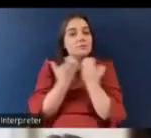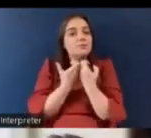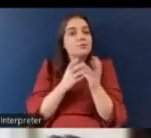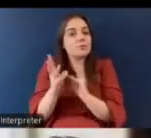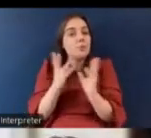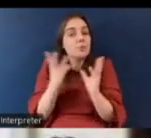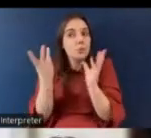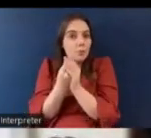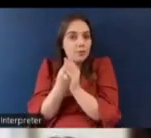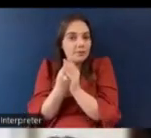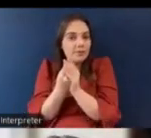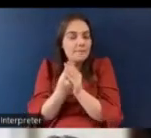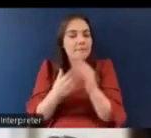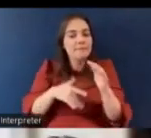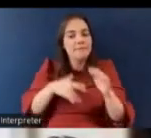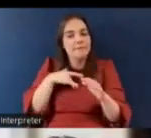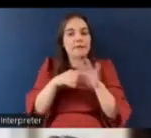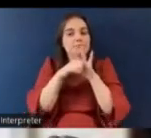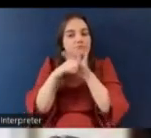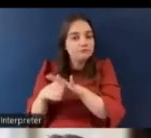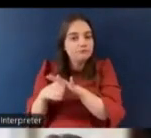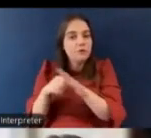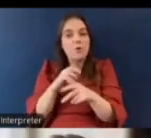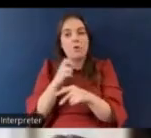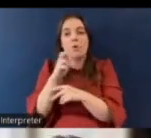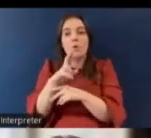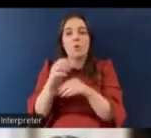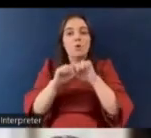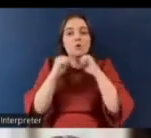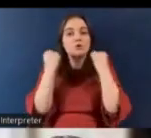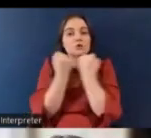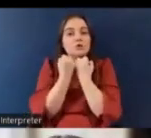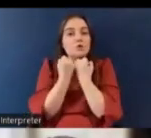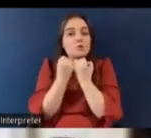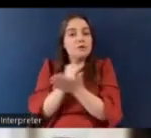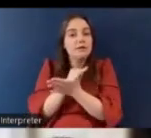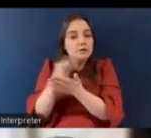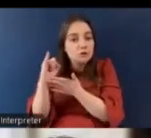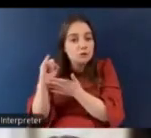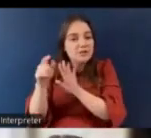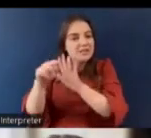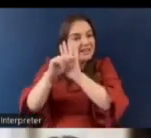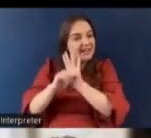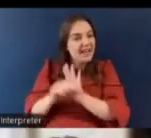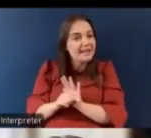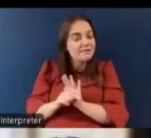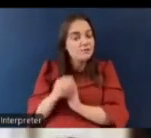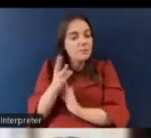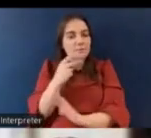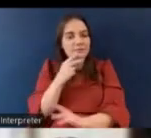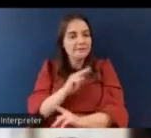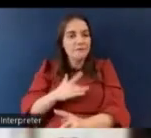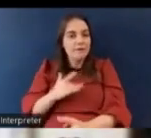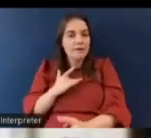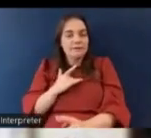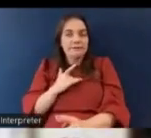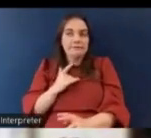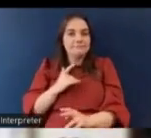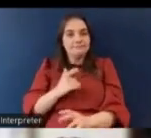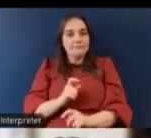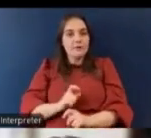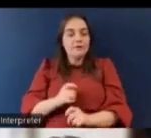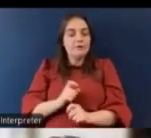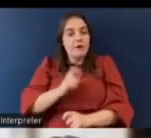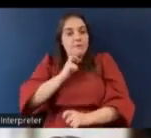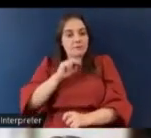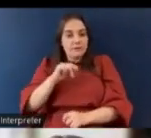more marginalized or socially excluded in a more negative way, but they didn't feel confident communicating the climate